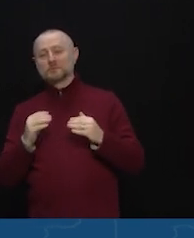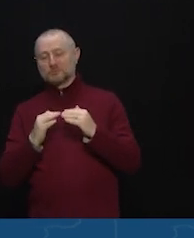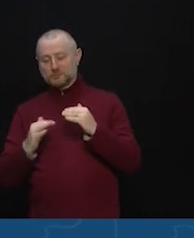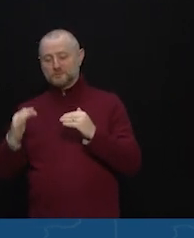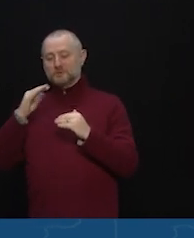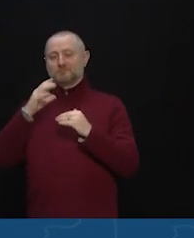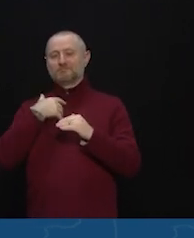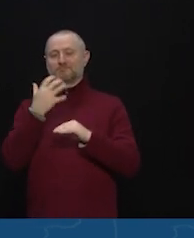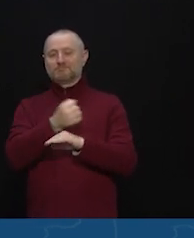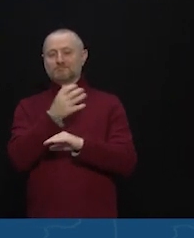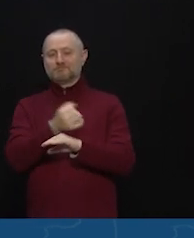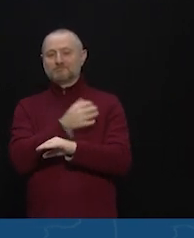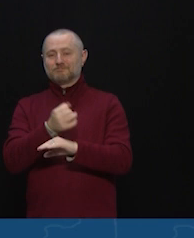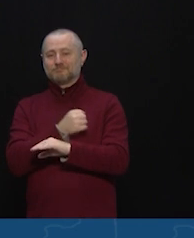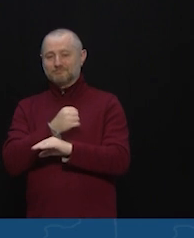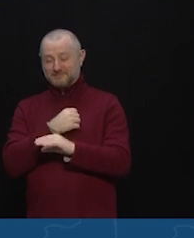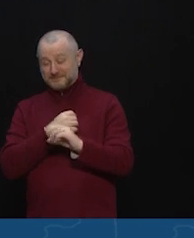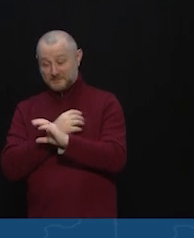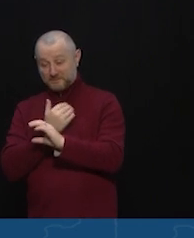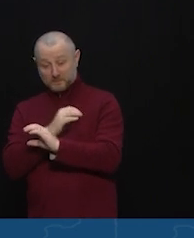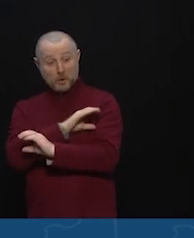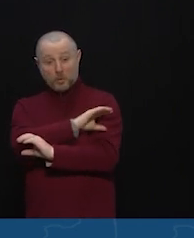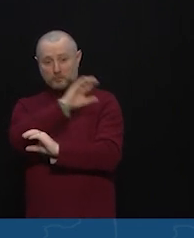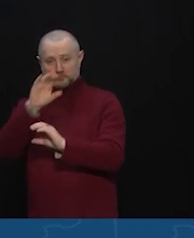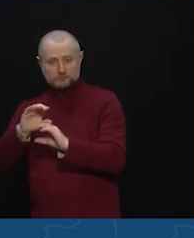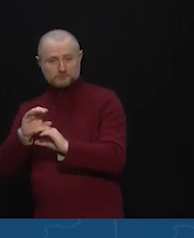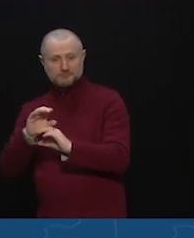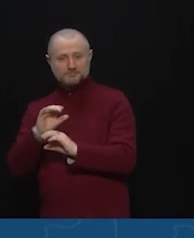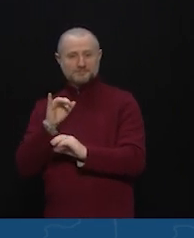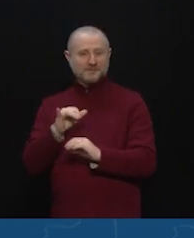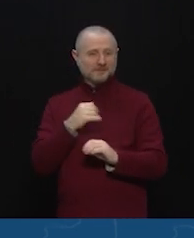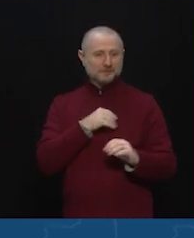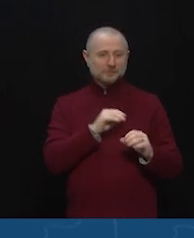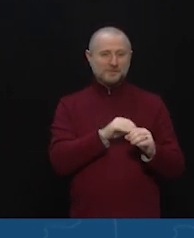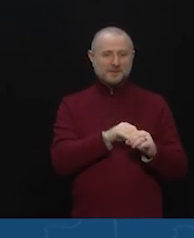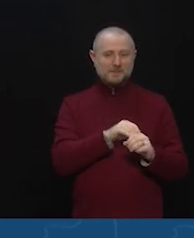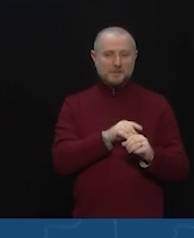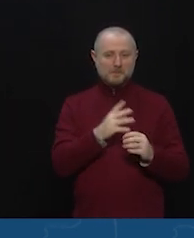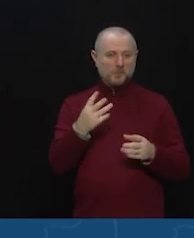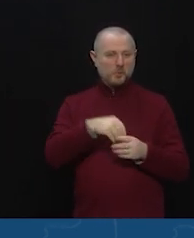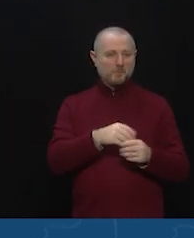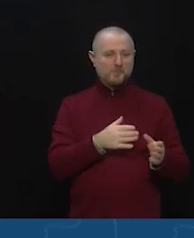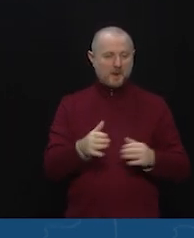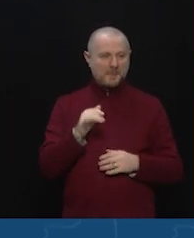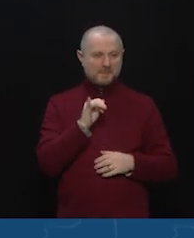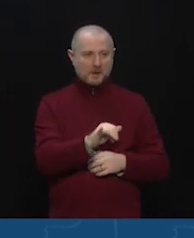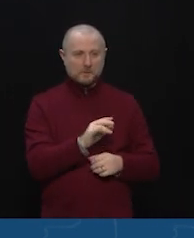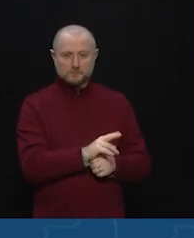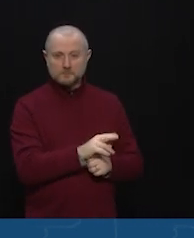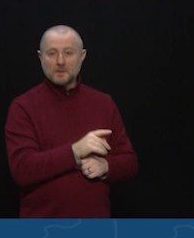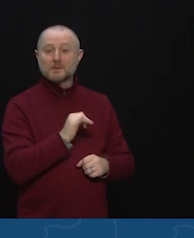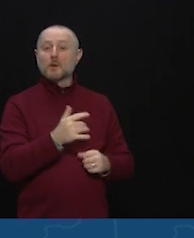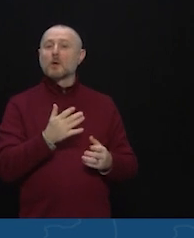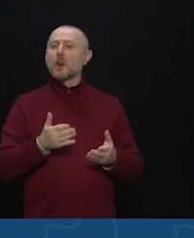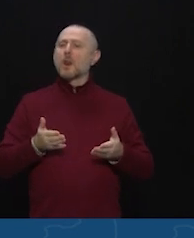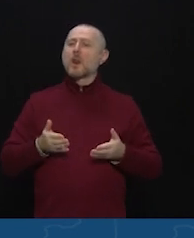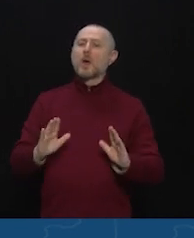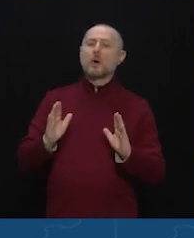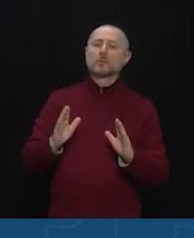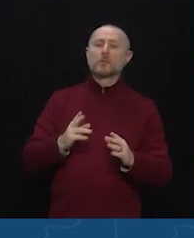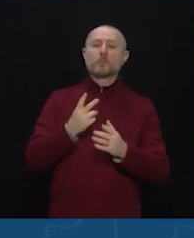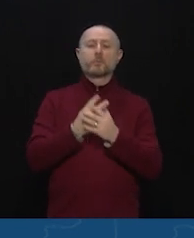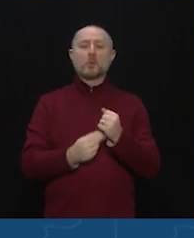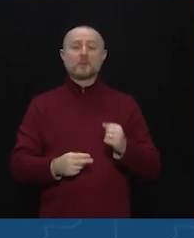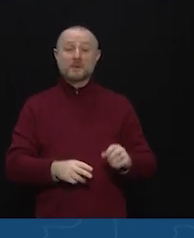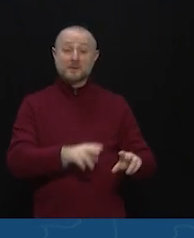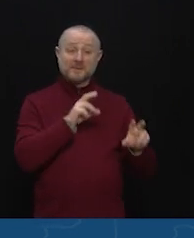top of the $5 billion that we're putting away in the plan deposits. So this allows us to do both. Make the investments